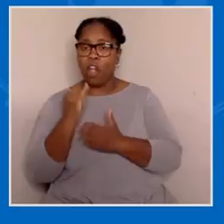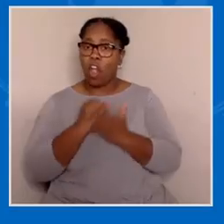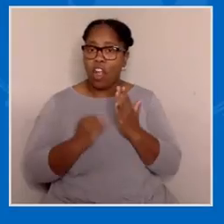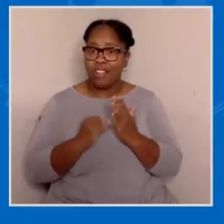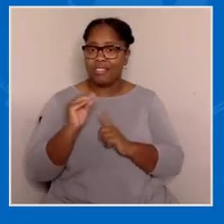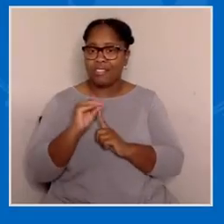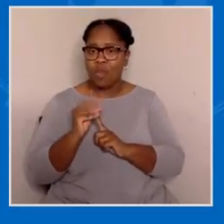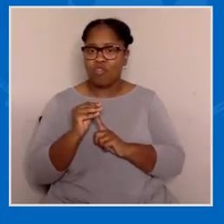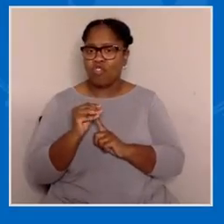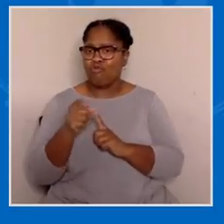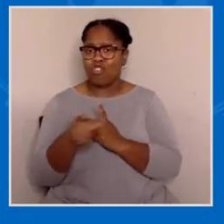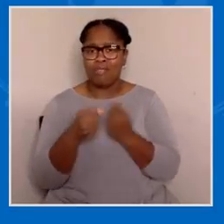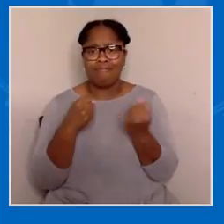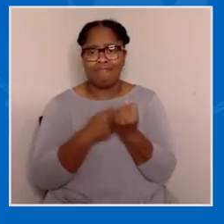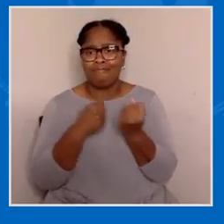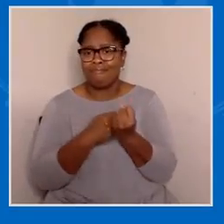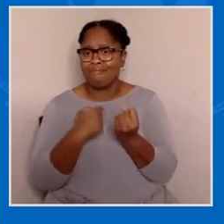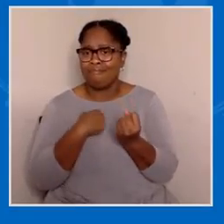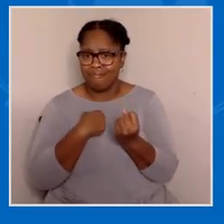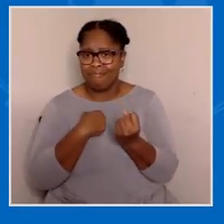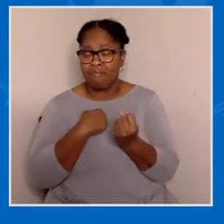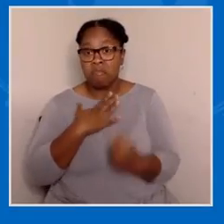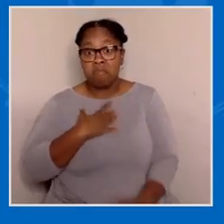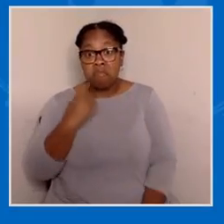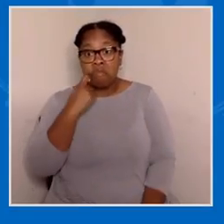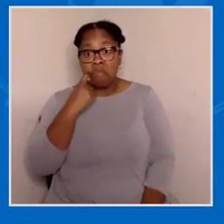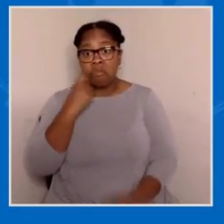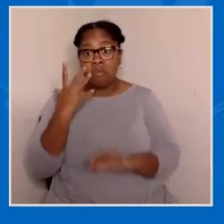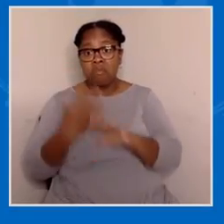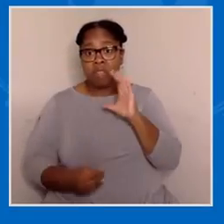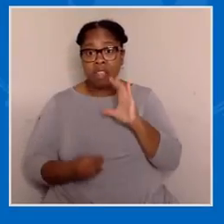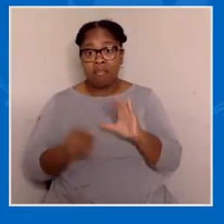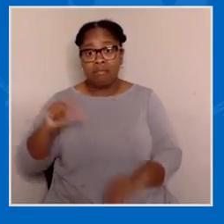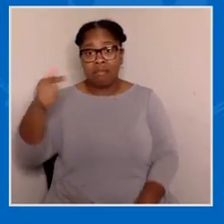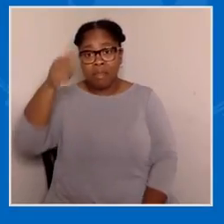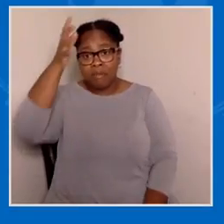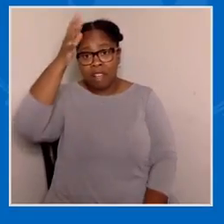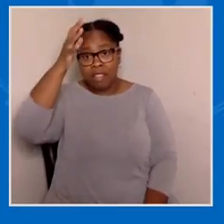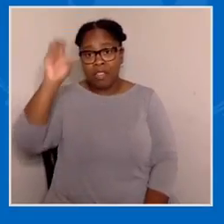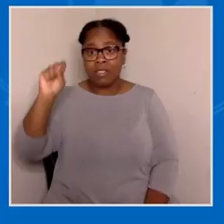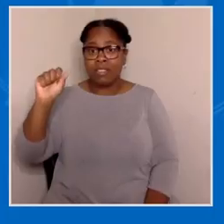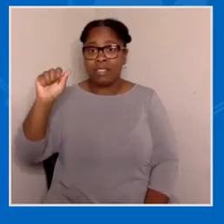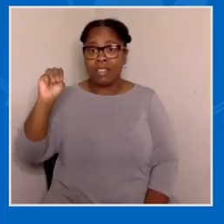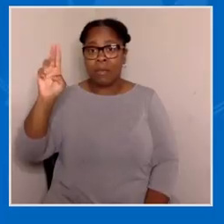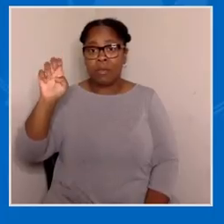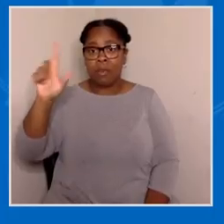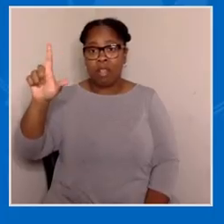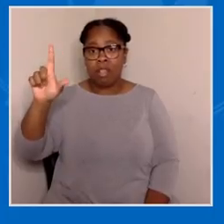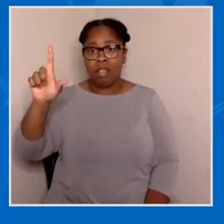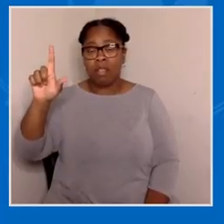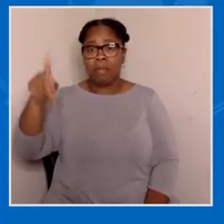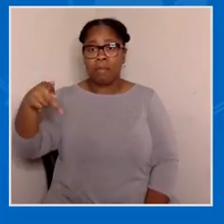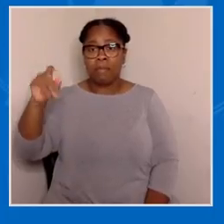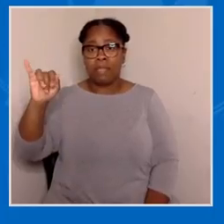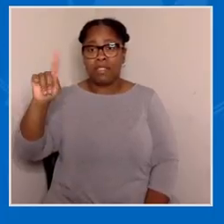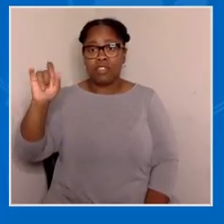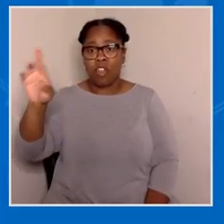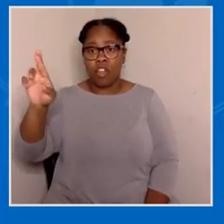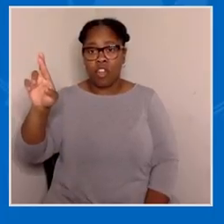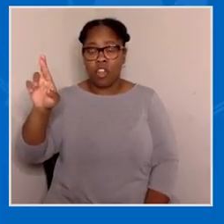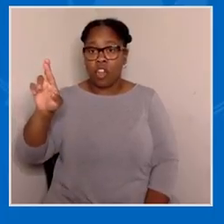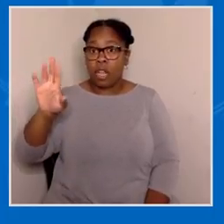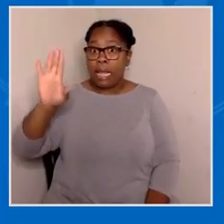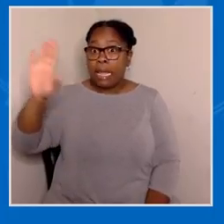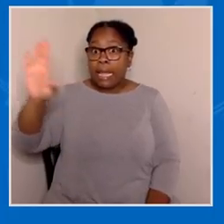champion. And my late stepfather, Samuel Pizar, he was one of 900 children in his school in Bialystok,